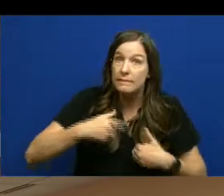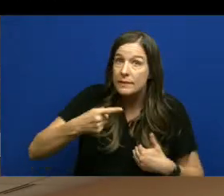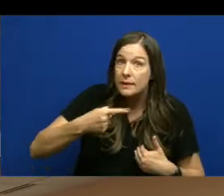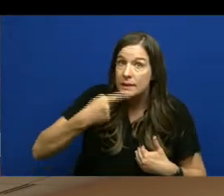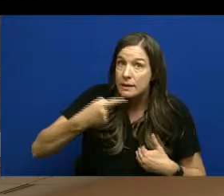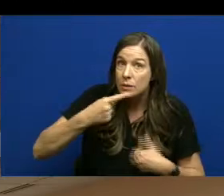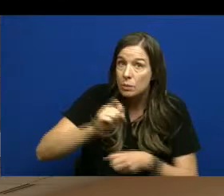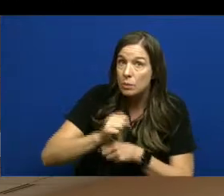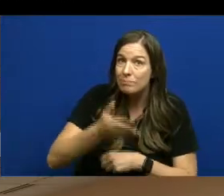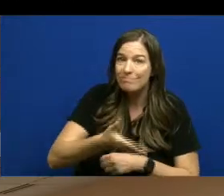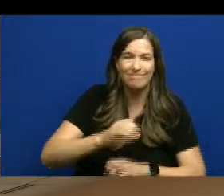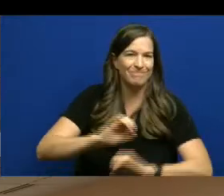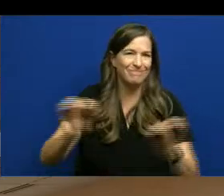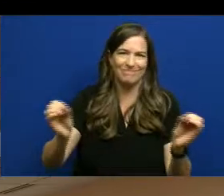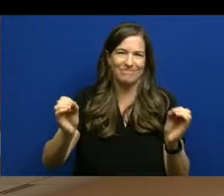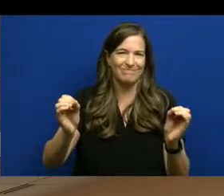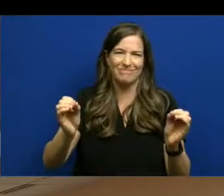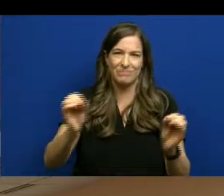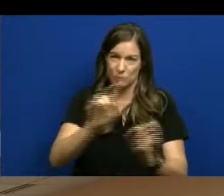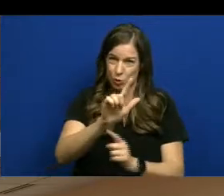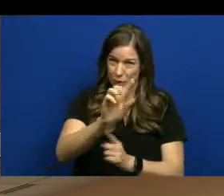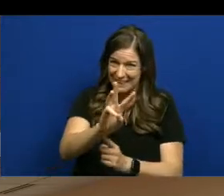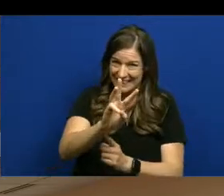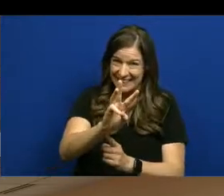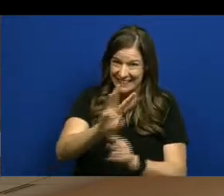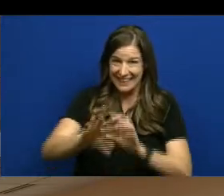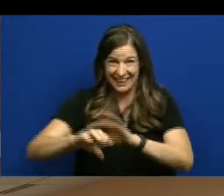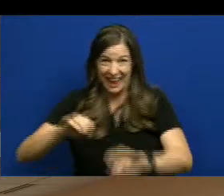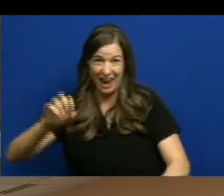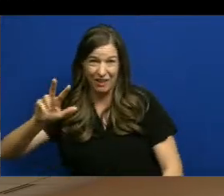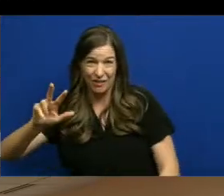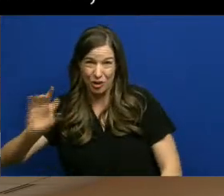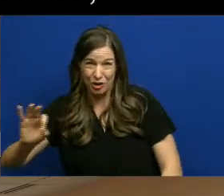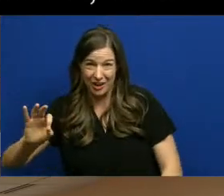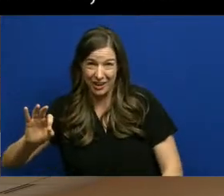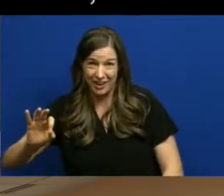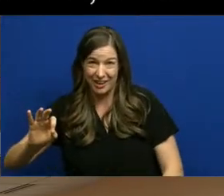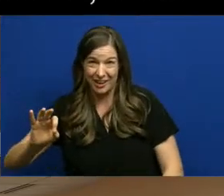Having mentioned those two important points, that tells you